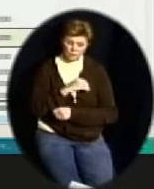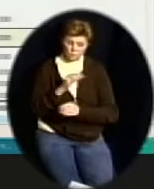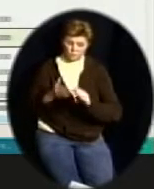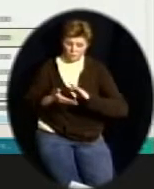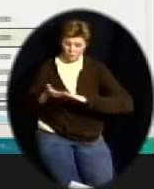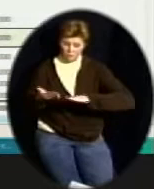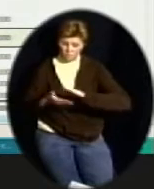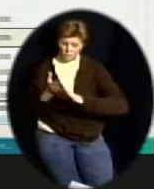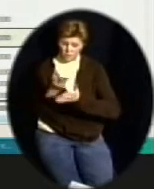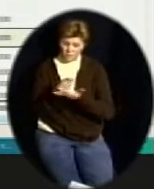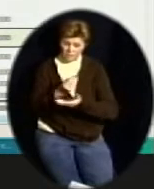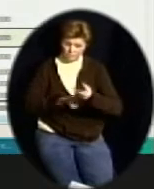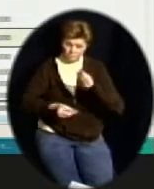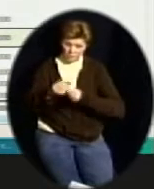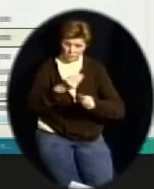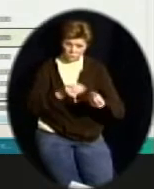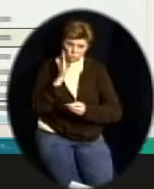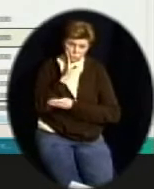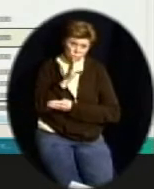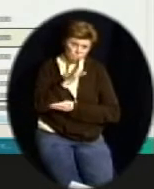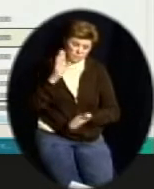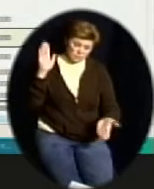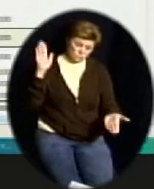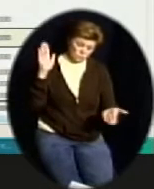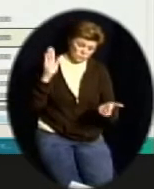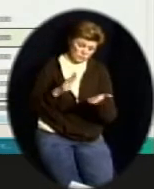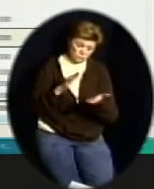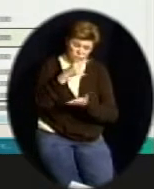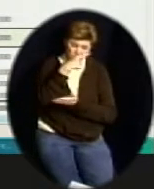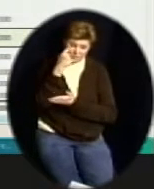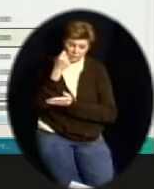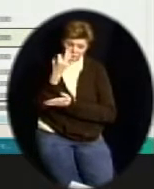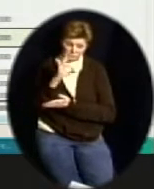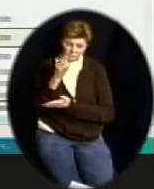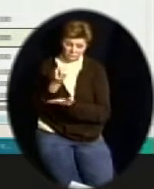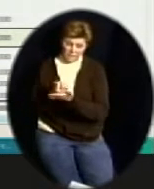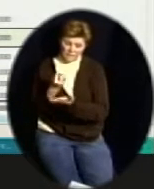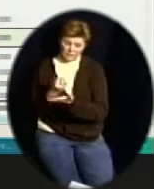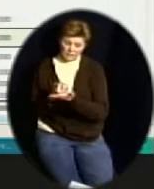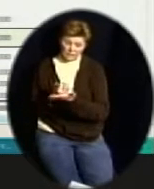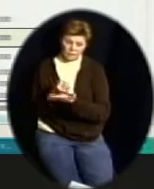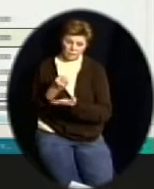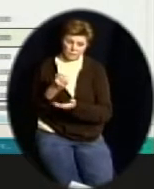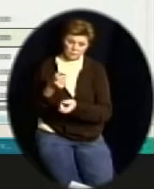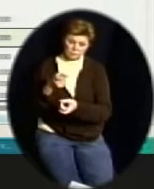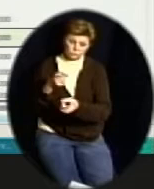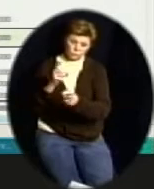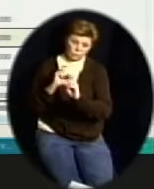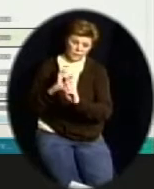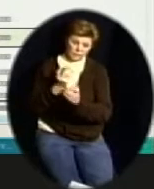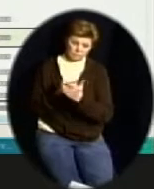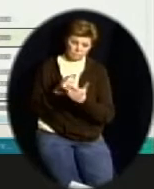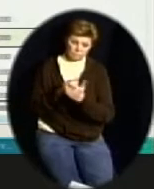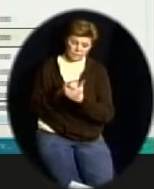reduced because of the economic development grant being phased in. It's being reduced because the